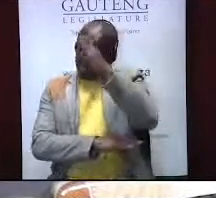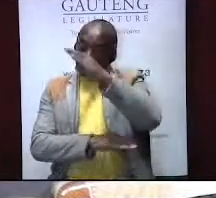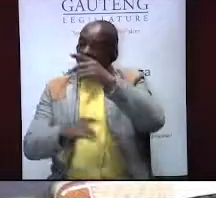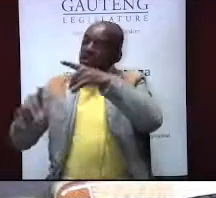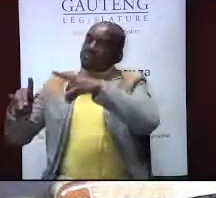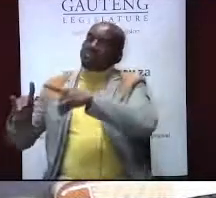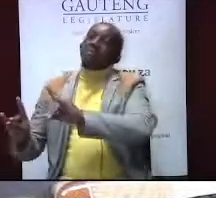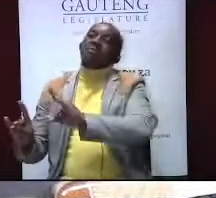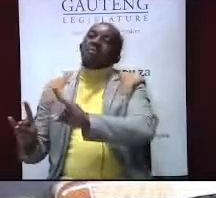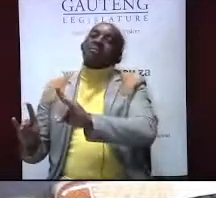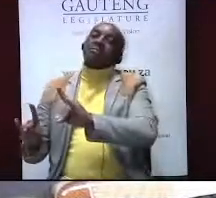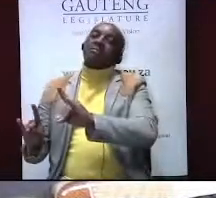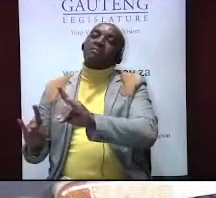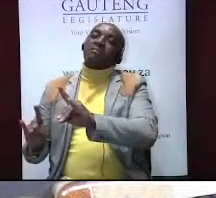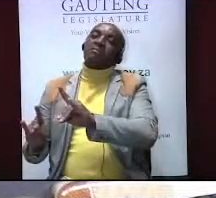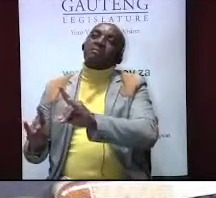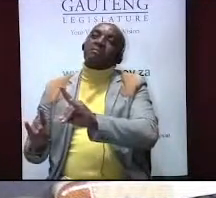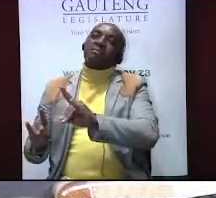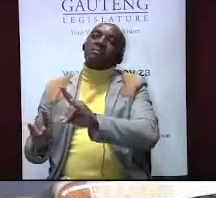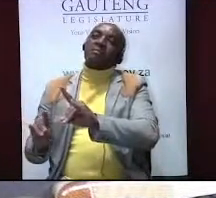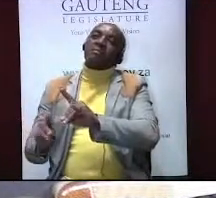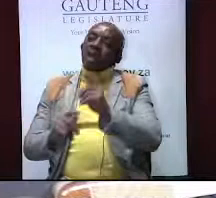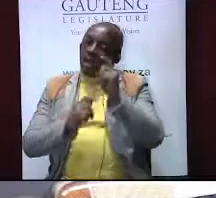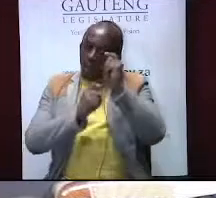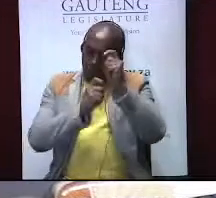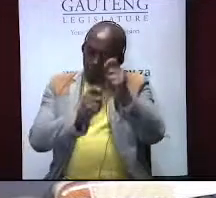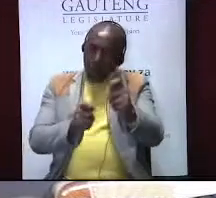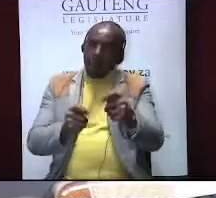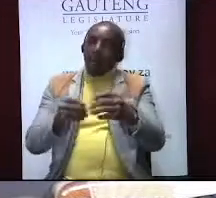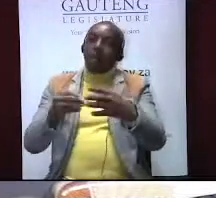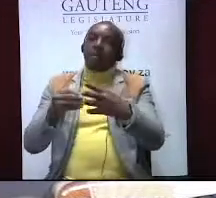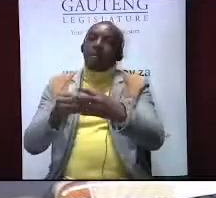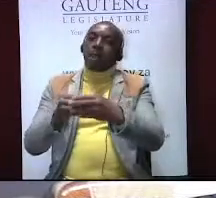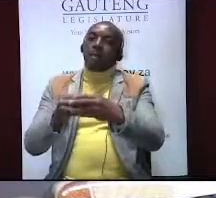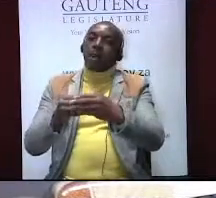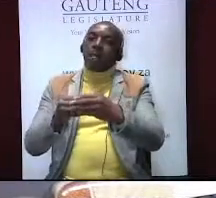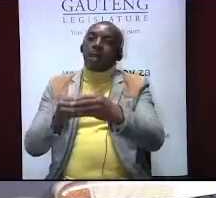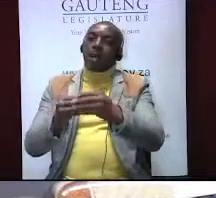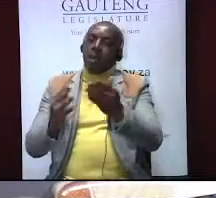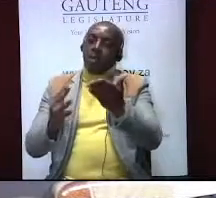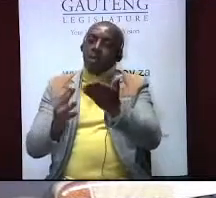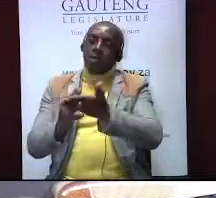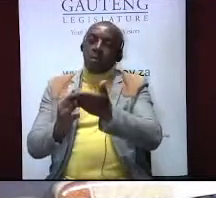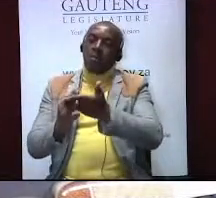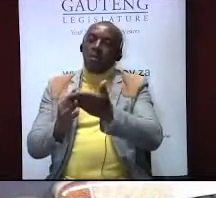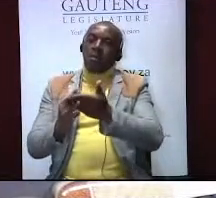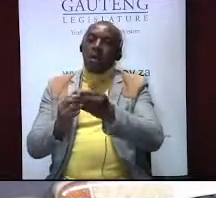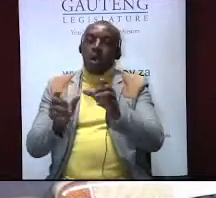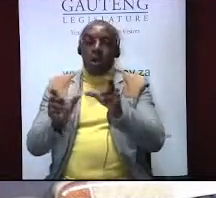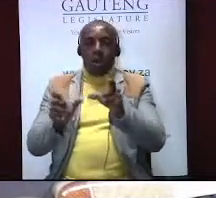Chair and honorable members of the Portfolio Committee.